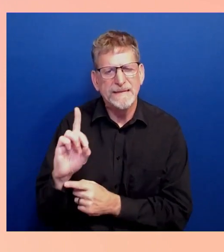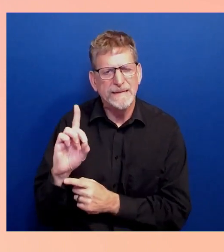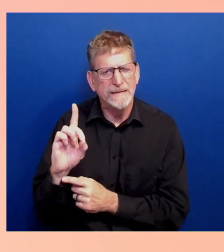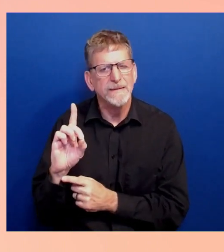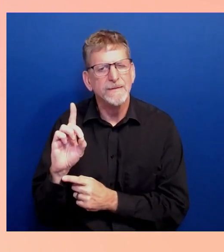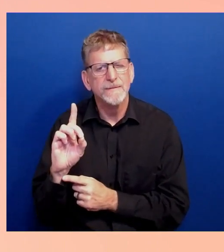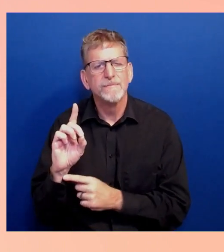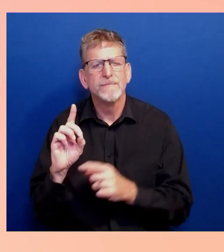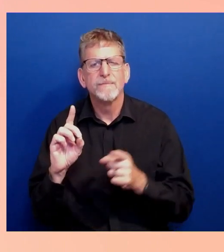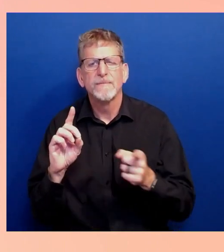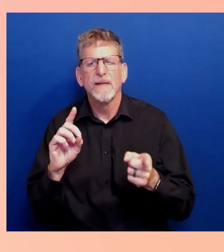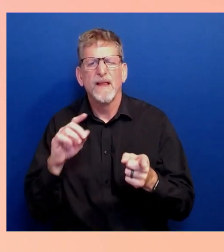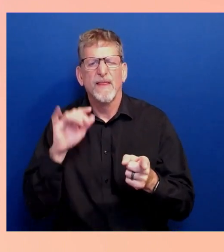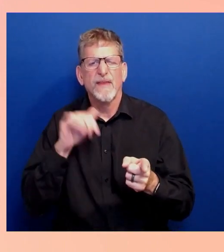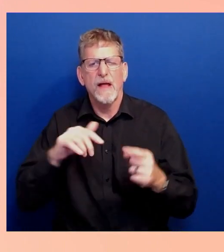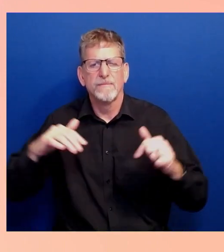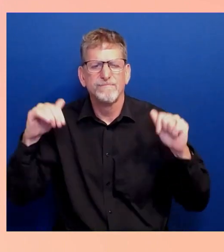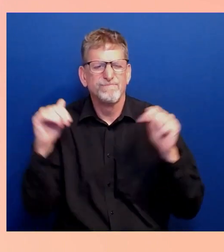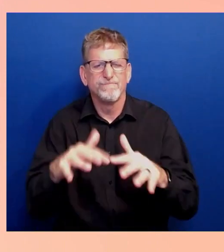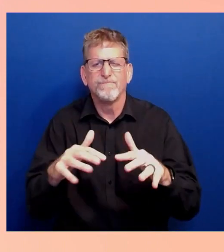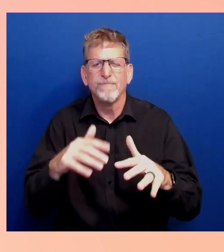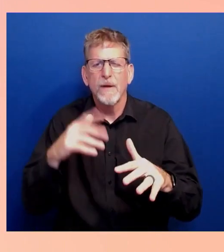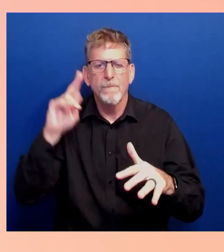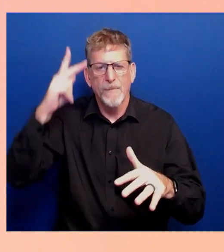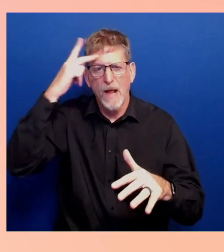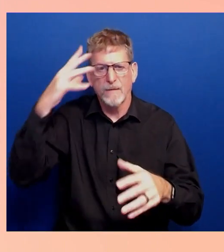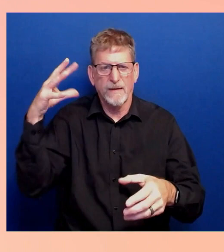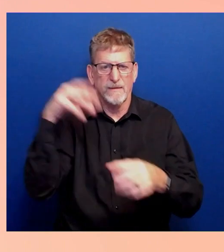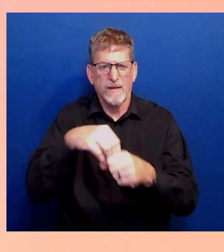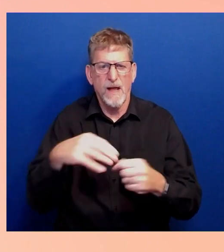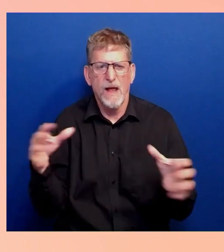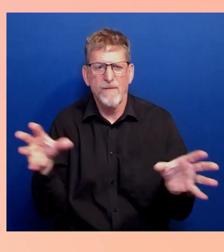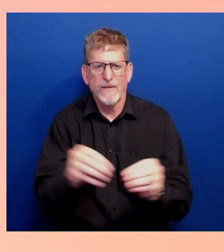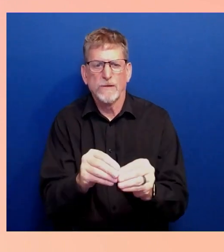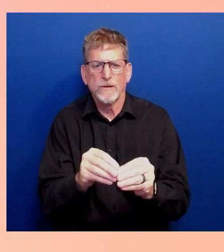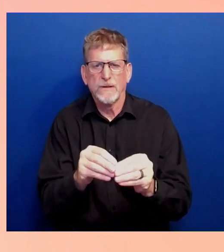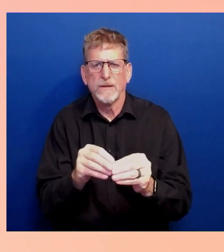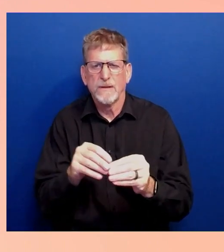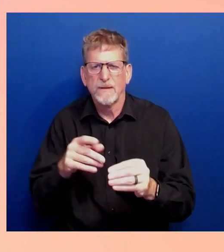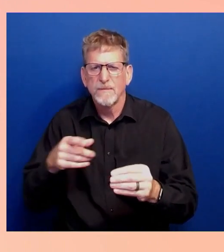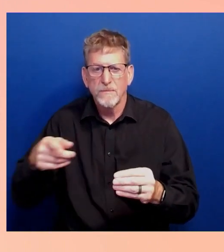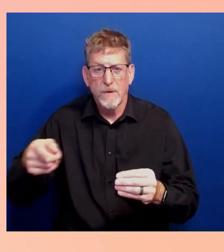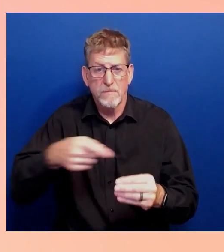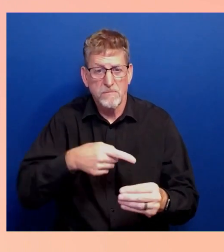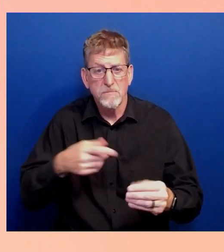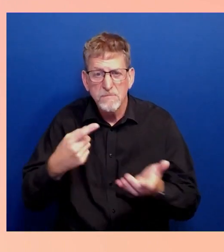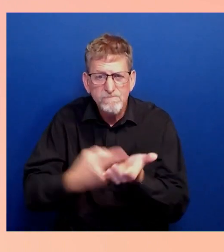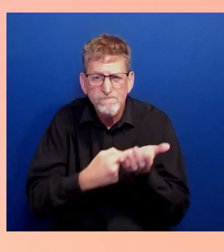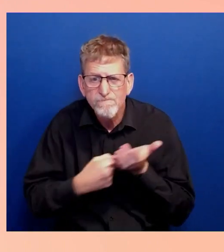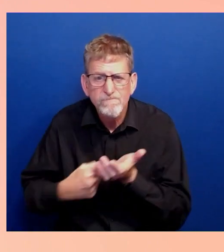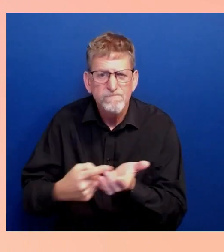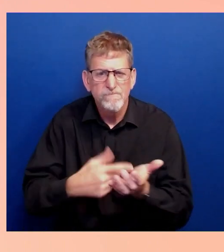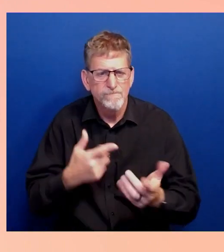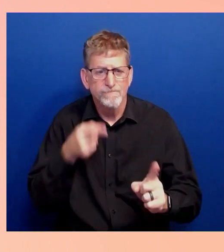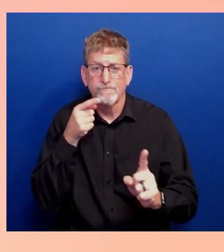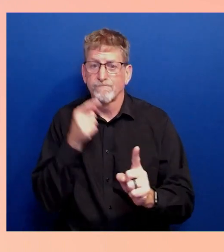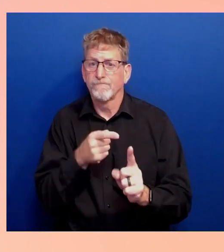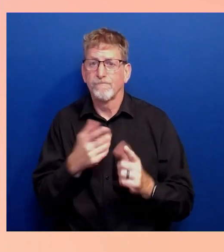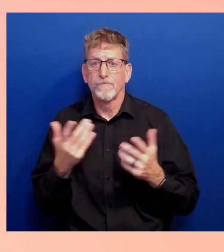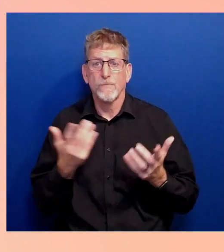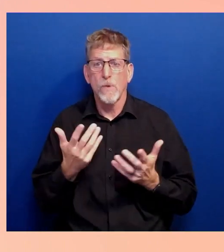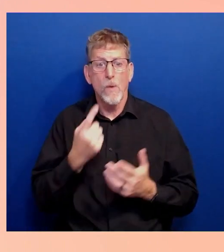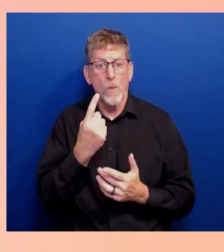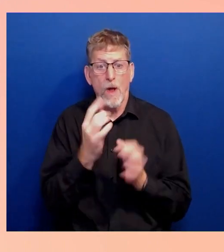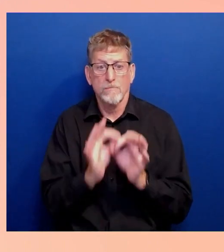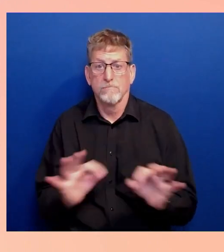be precisely employment, of what we were discussing. And a key aspect, key elements that we highlighted and